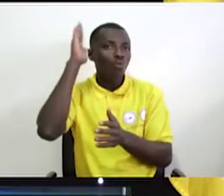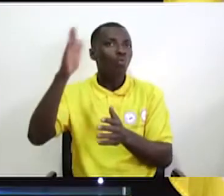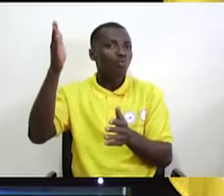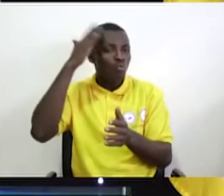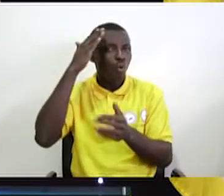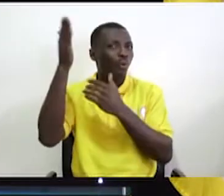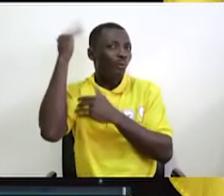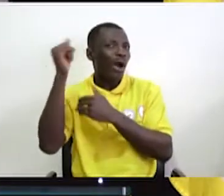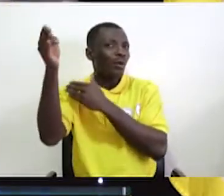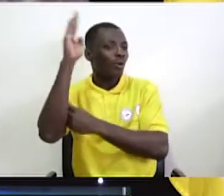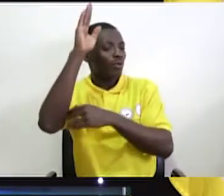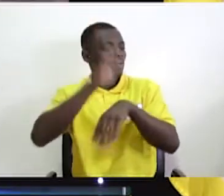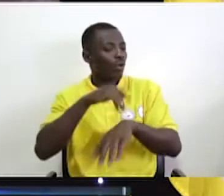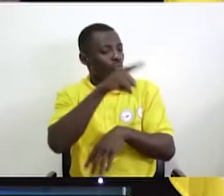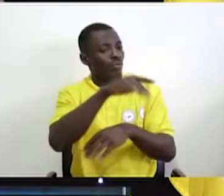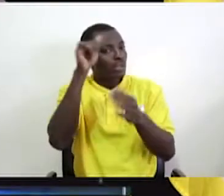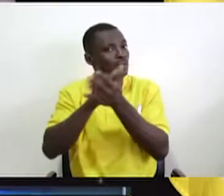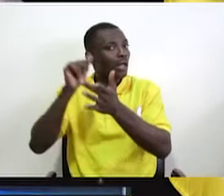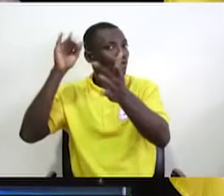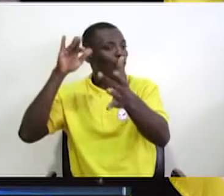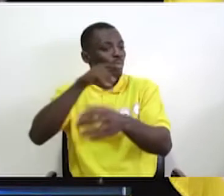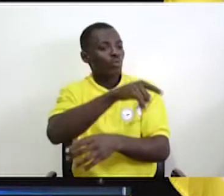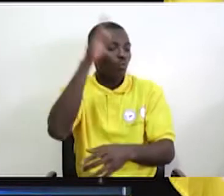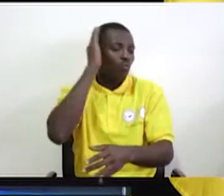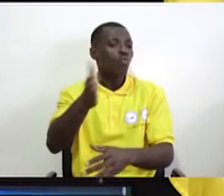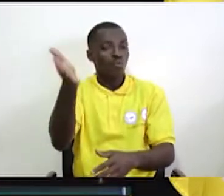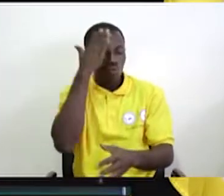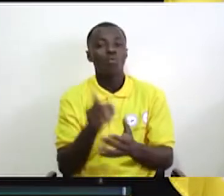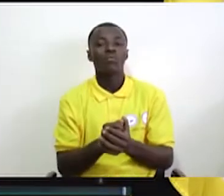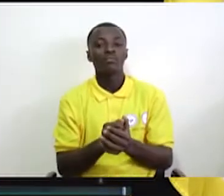the riches of his glorious inheritance in